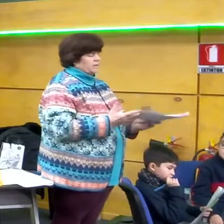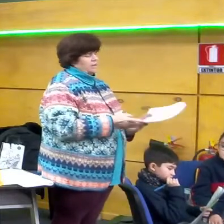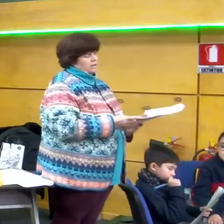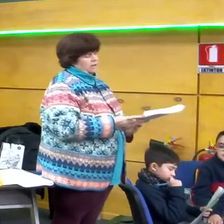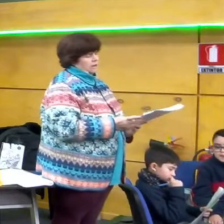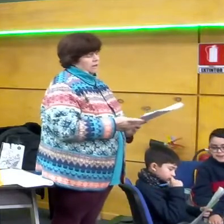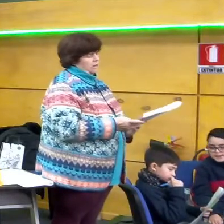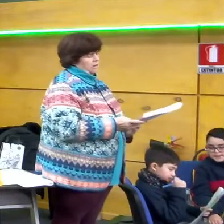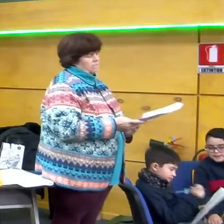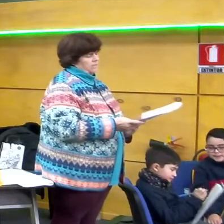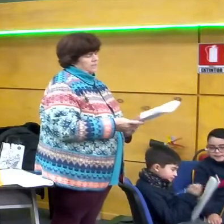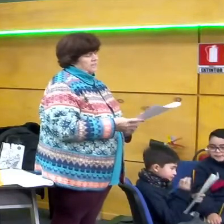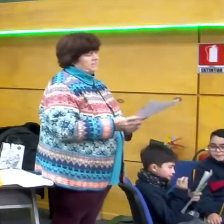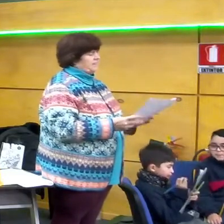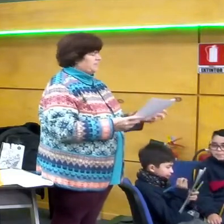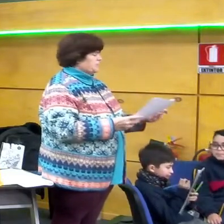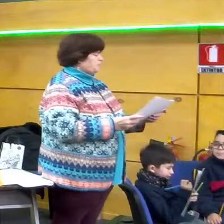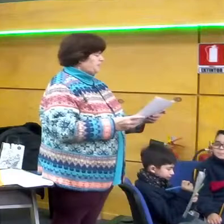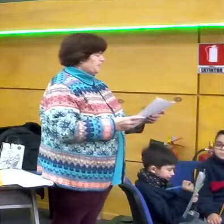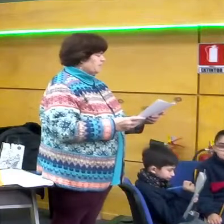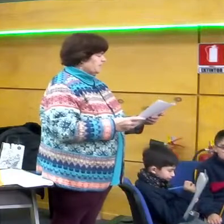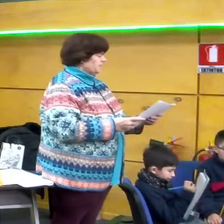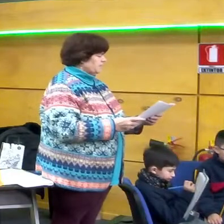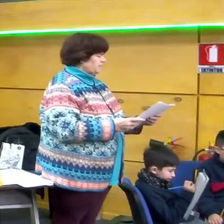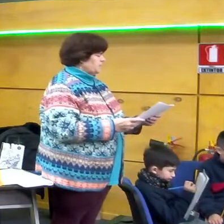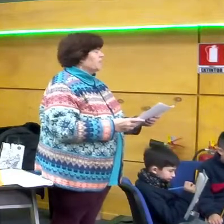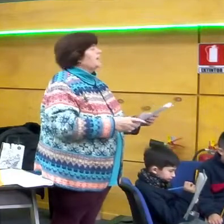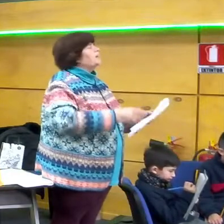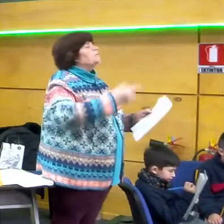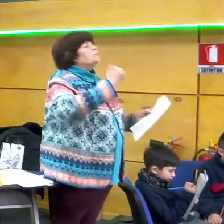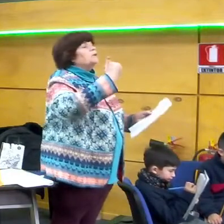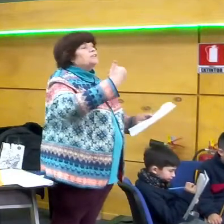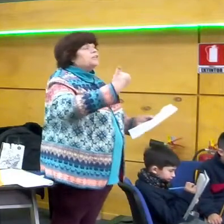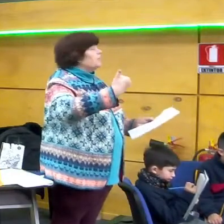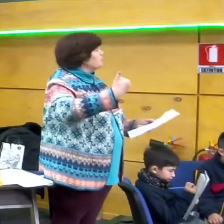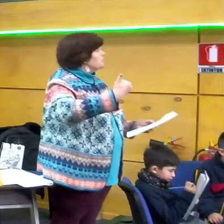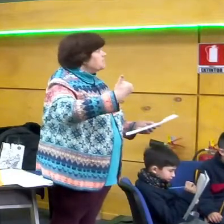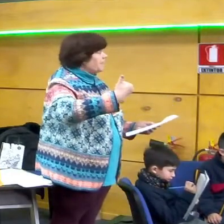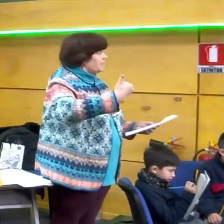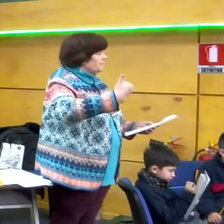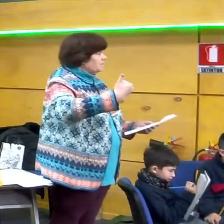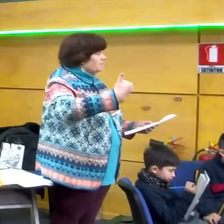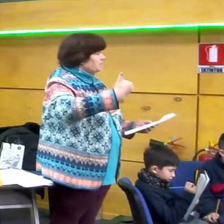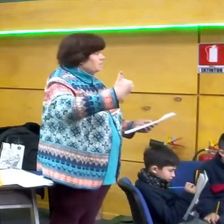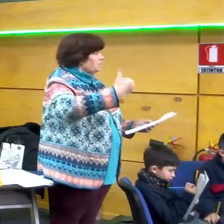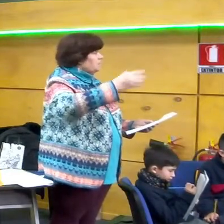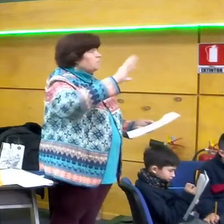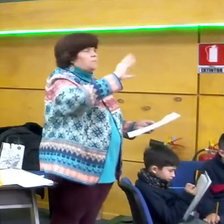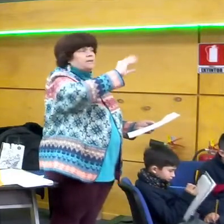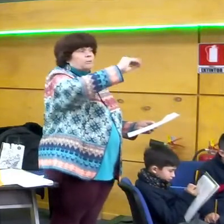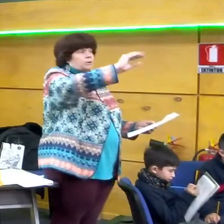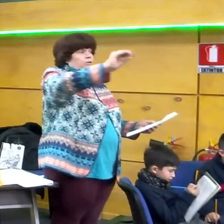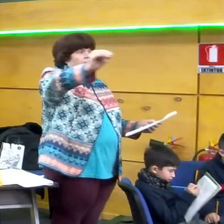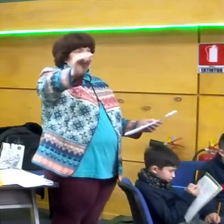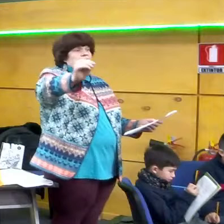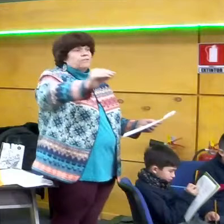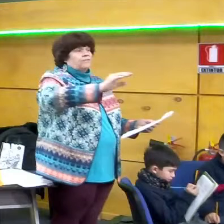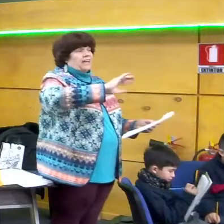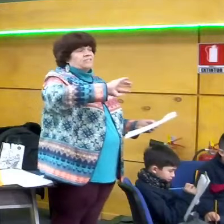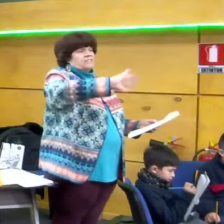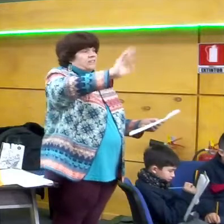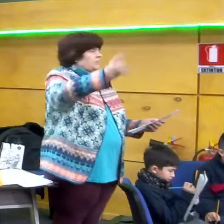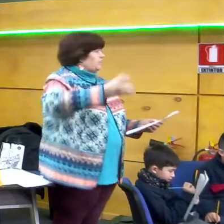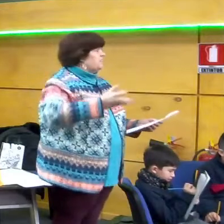this, did they speak clearly so that everyone could understand? Because maybe they were talking